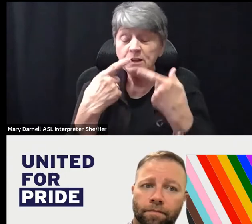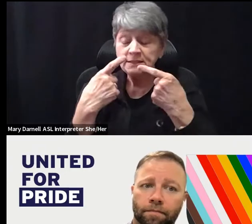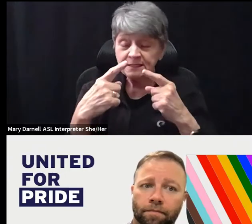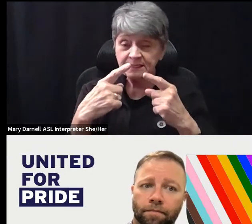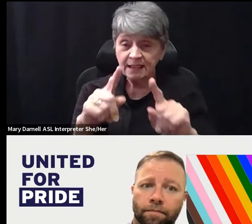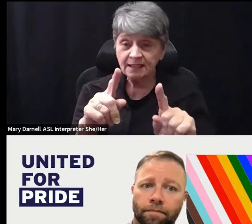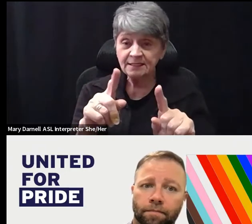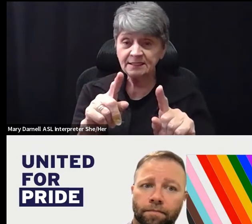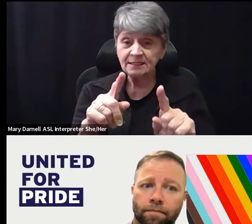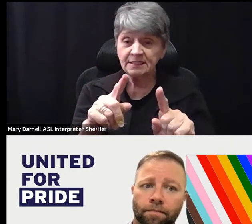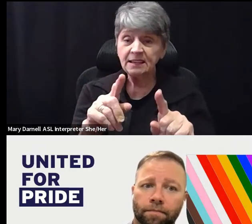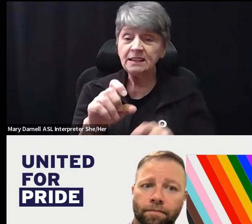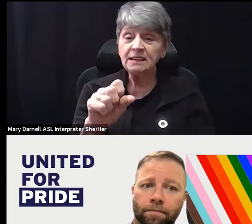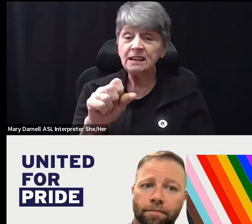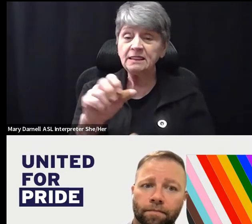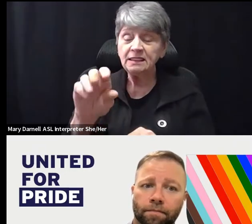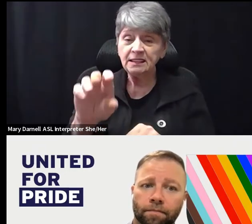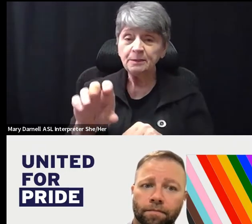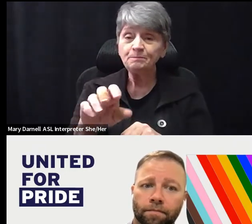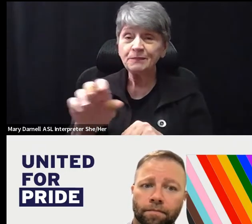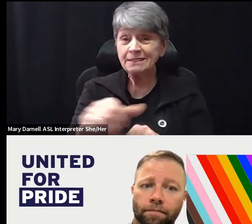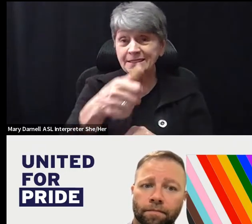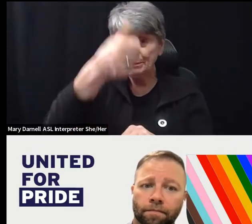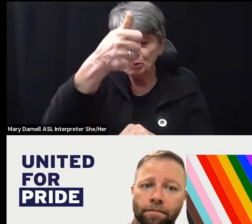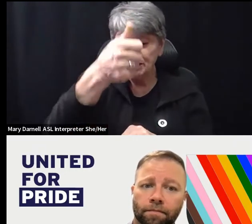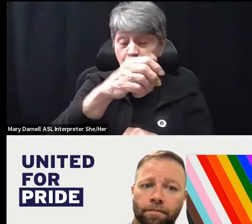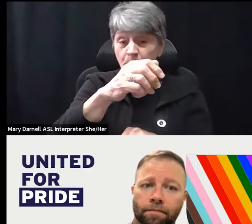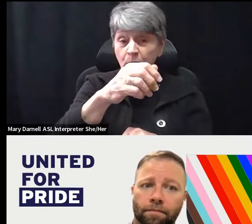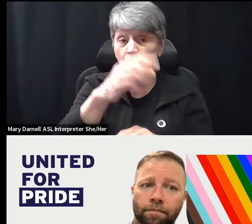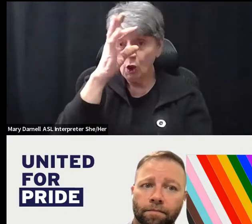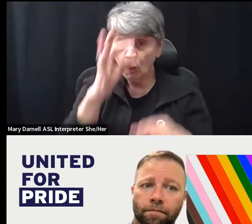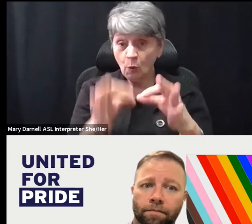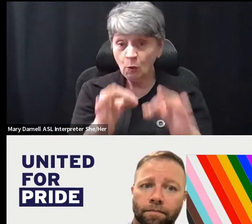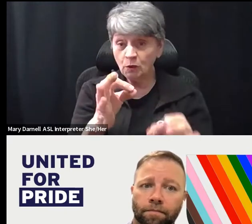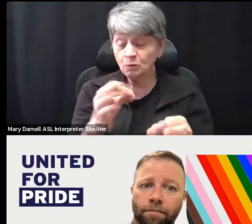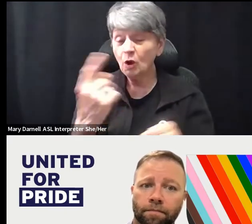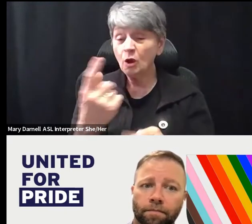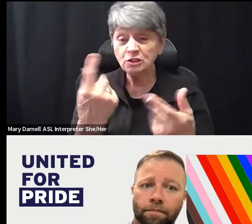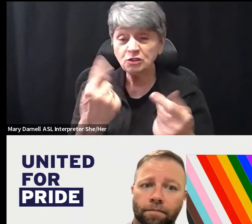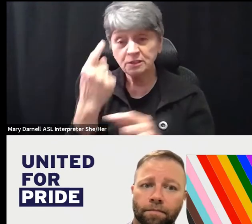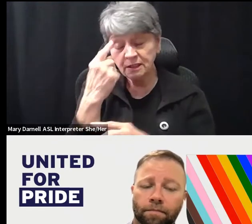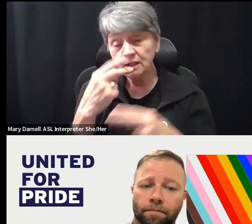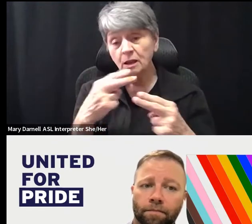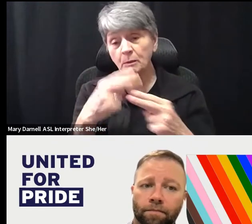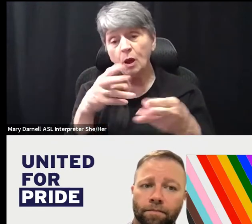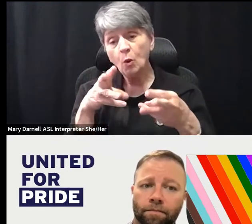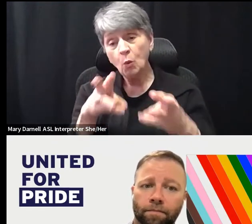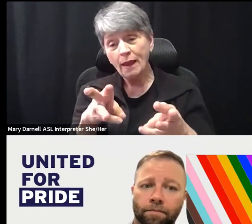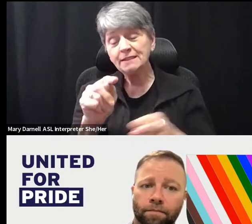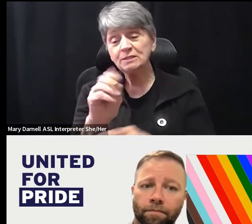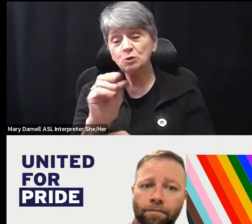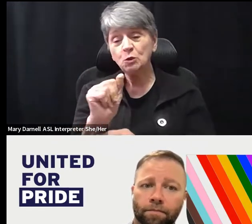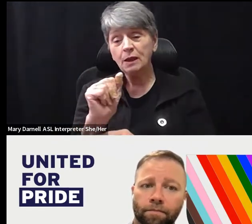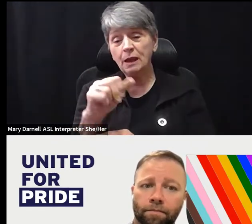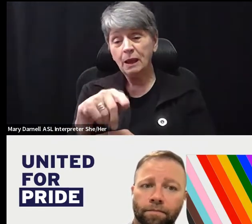court. You know, and I think we're always trying to think about ways to appeal